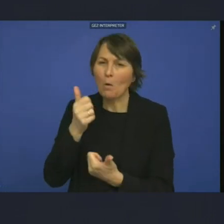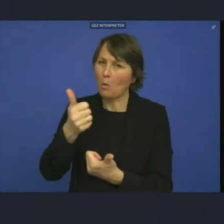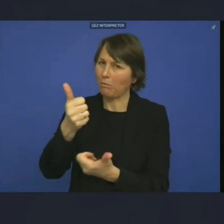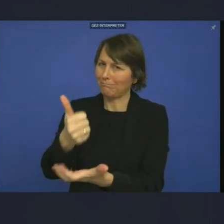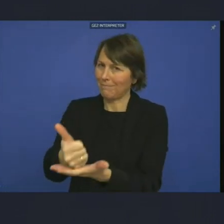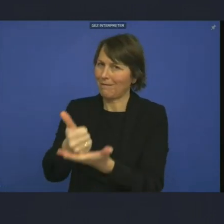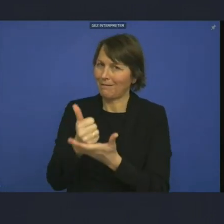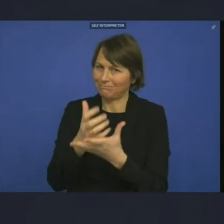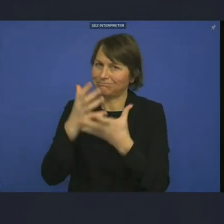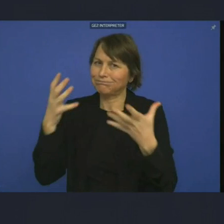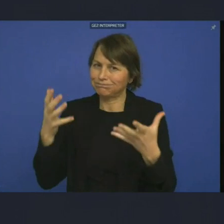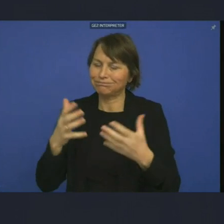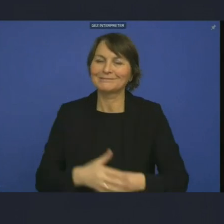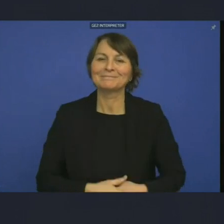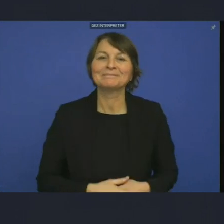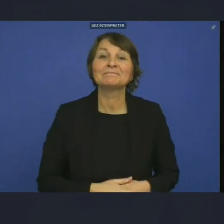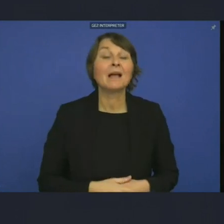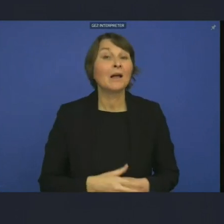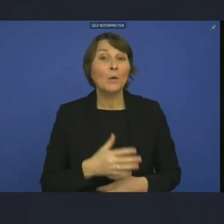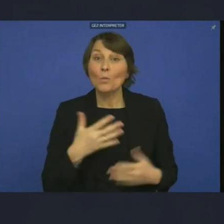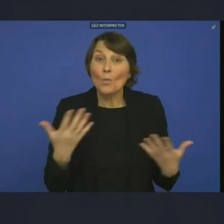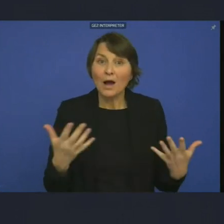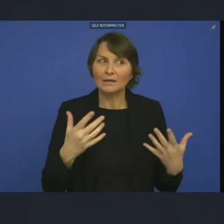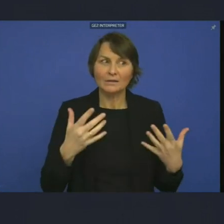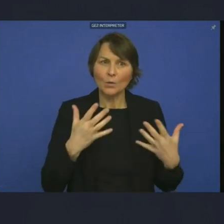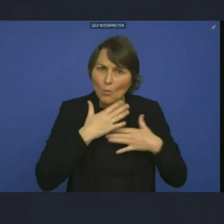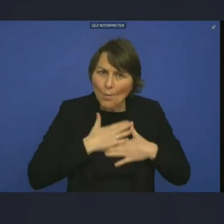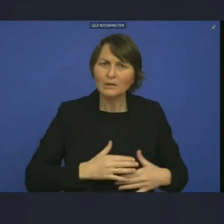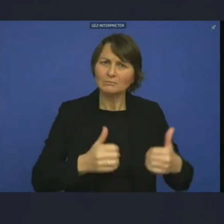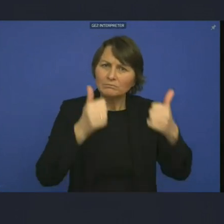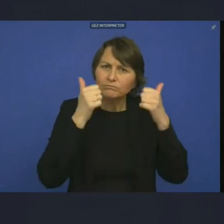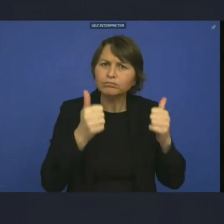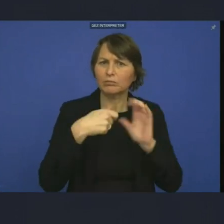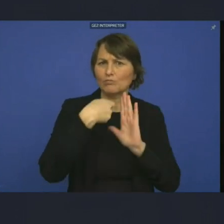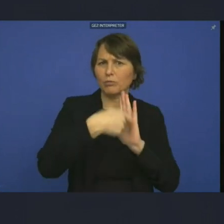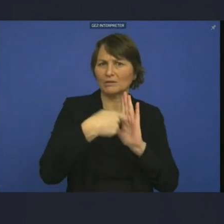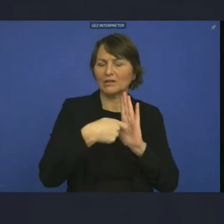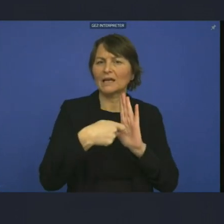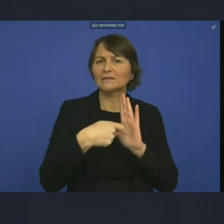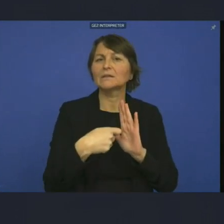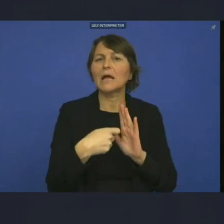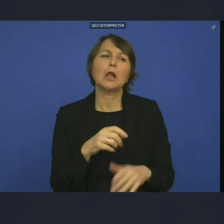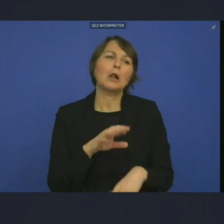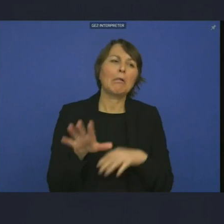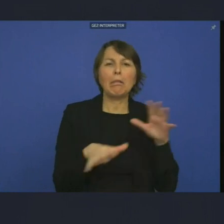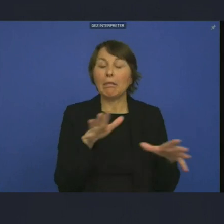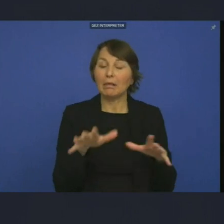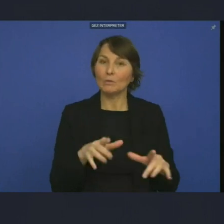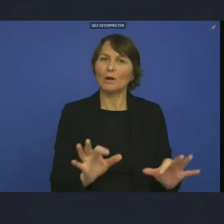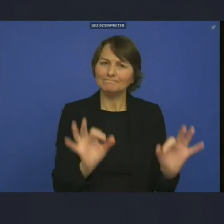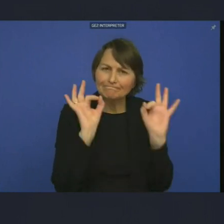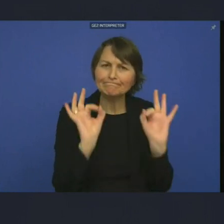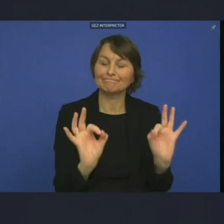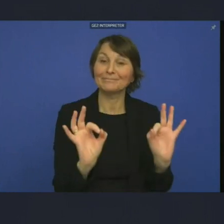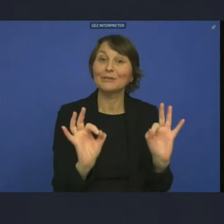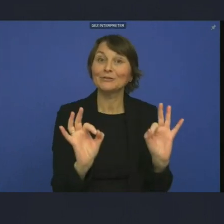that's true that our common interest is to have good projects because we are all at the end working in the same direction and